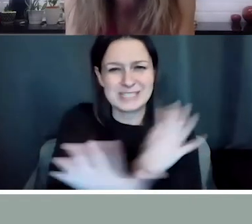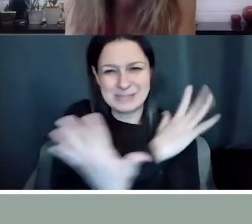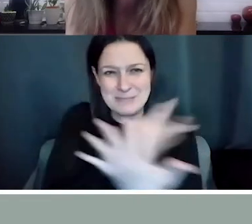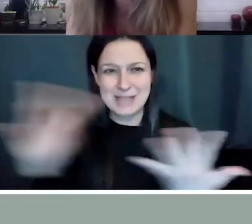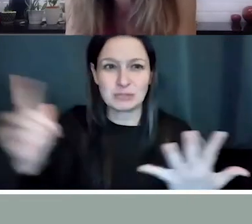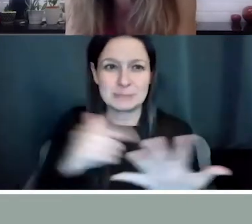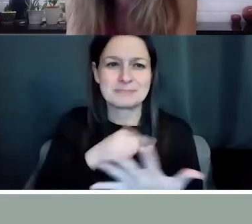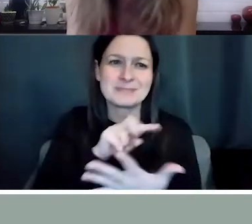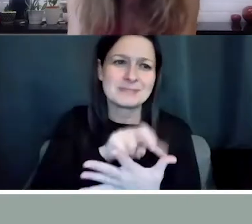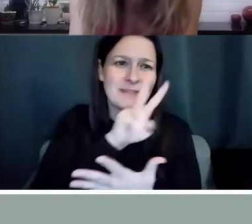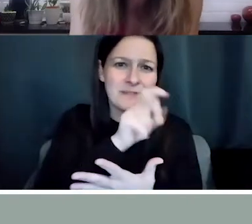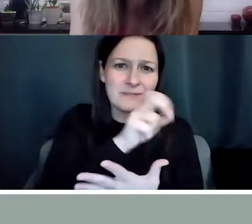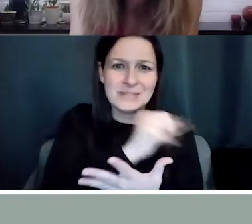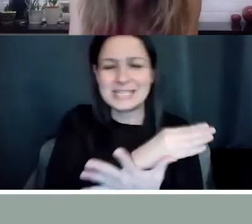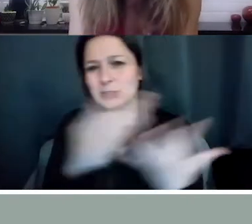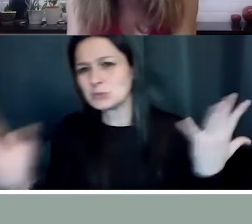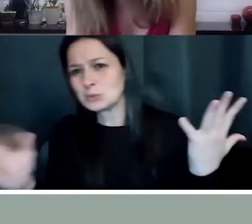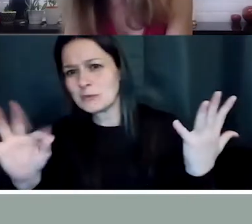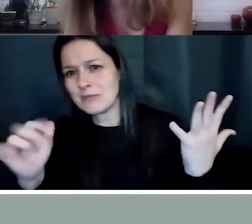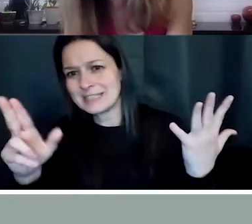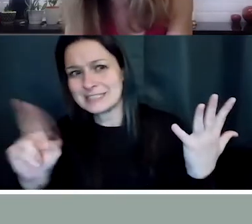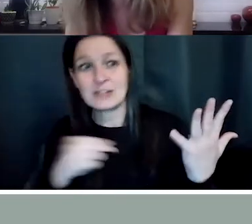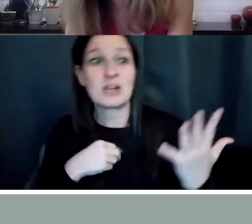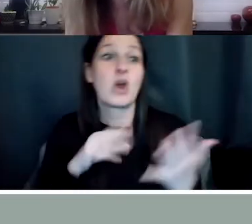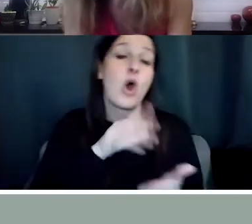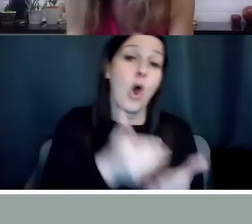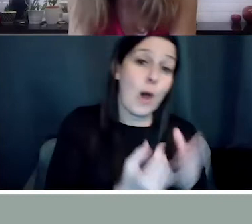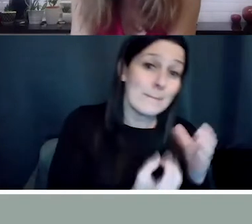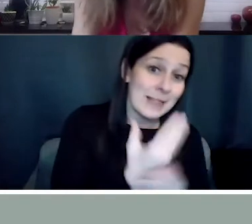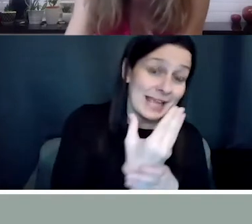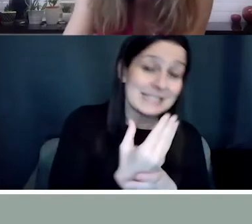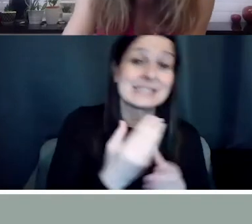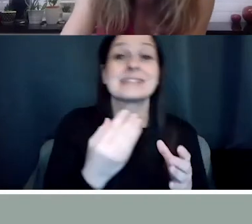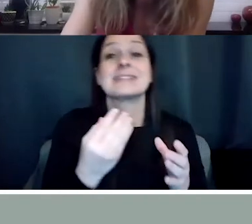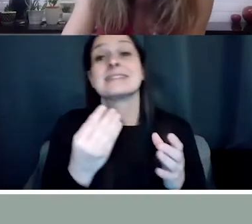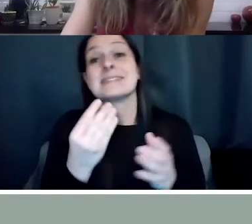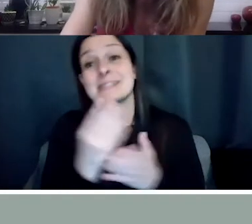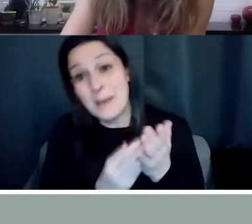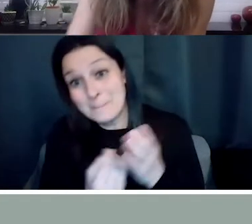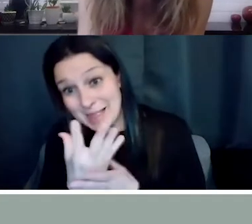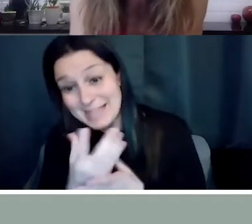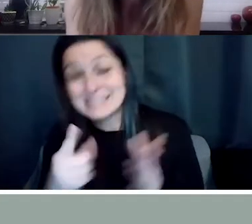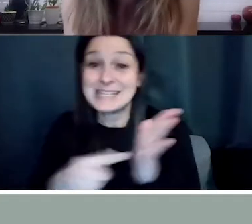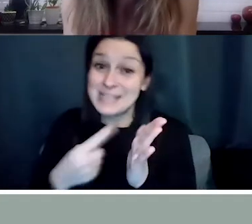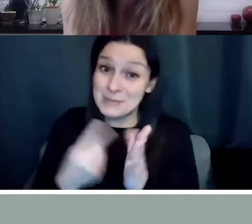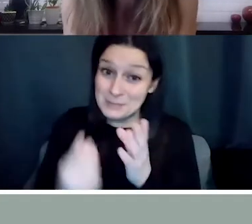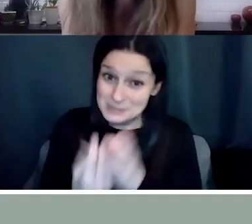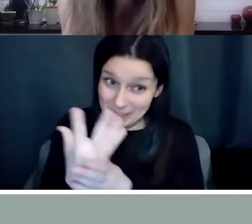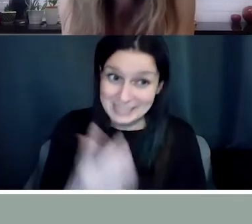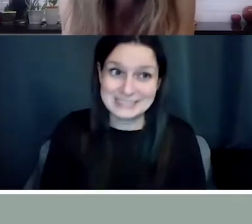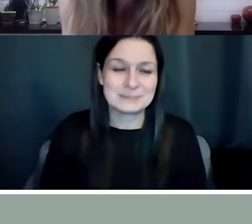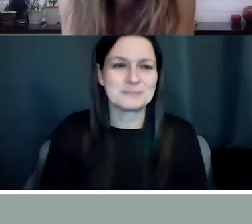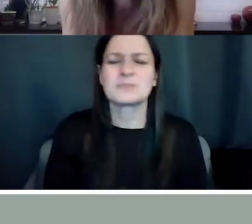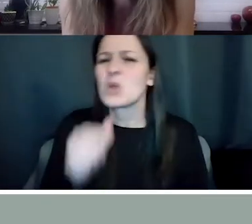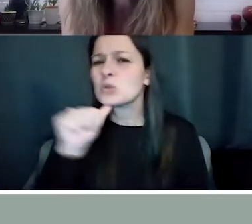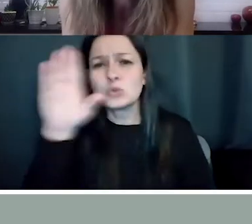plant-based eating. All plants, sometimes plants. And we've talked through each of these examples. Don't